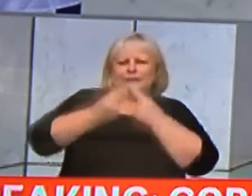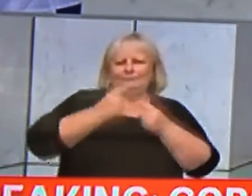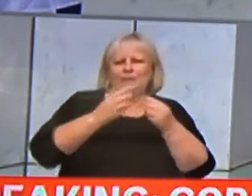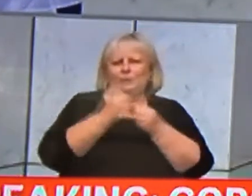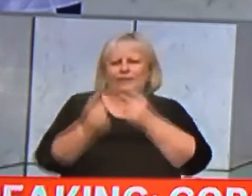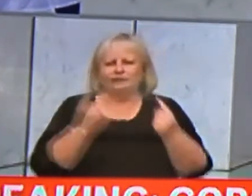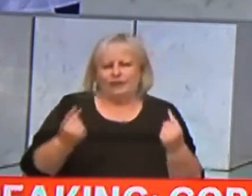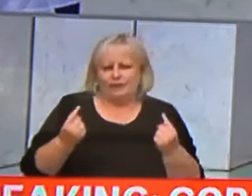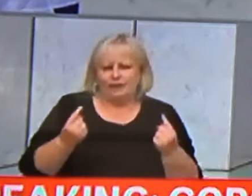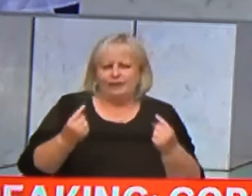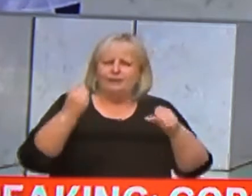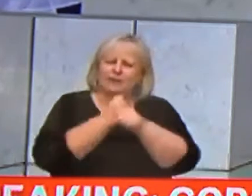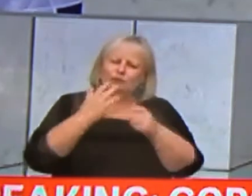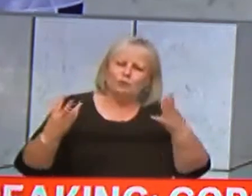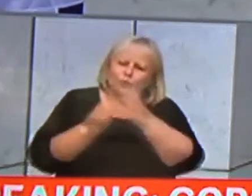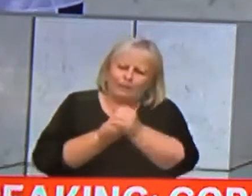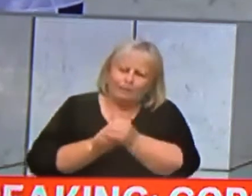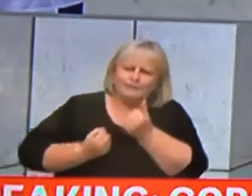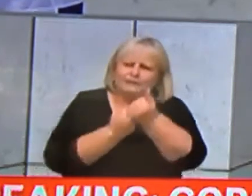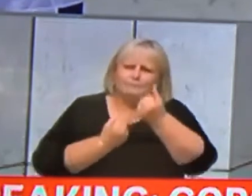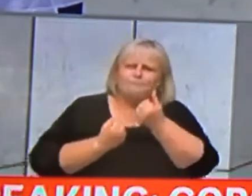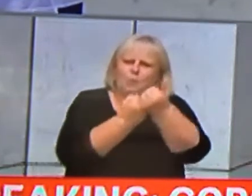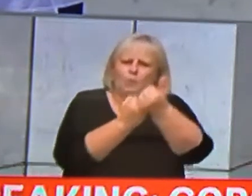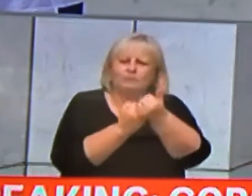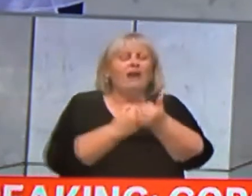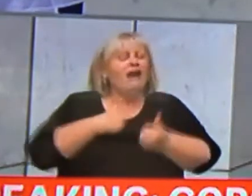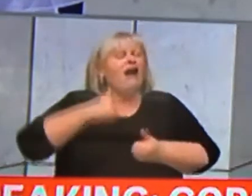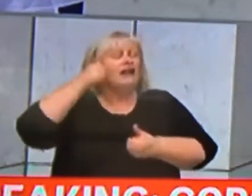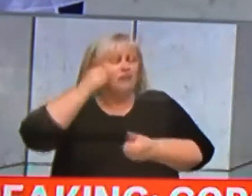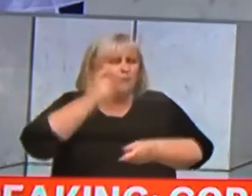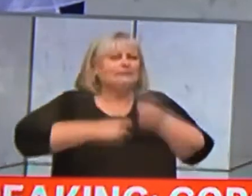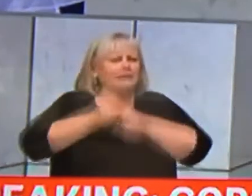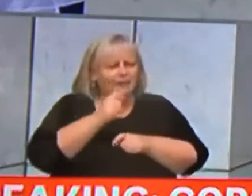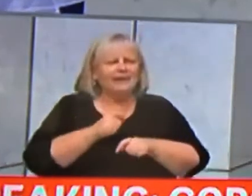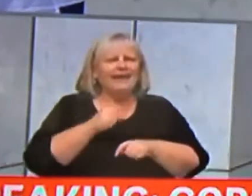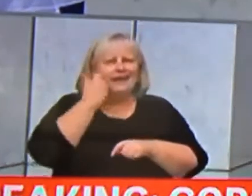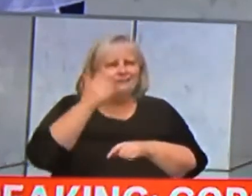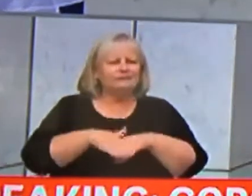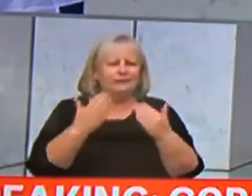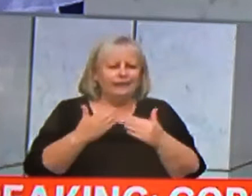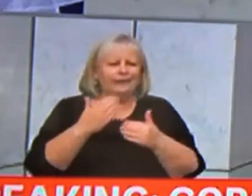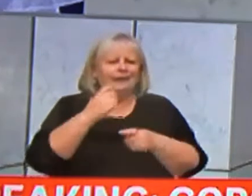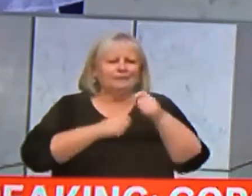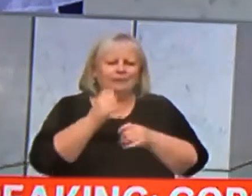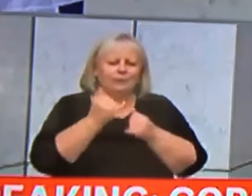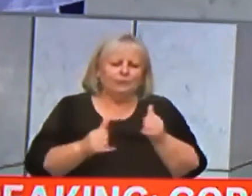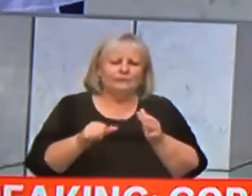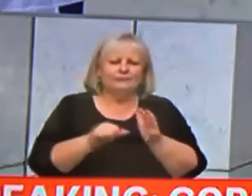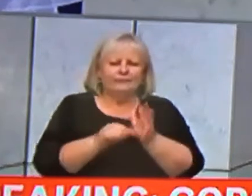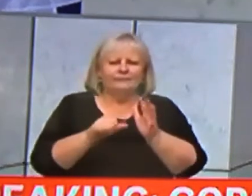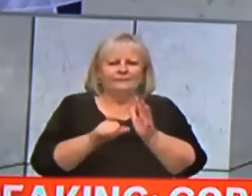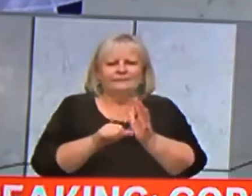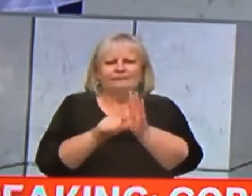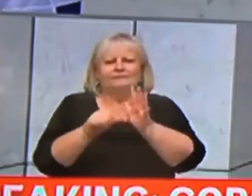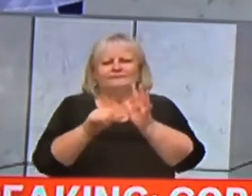And we've got to stick together and support each other through what I know is becoming day by day a much tougher job for